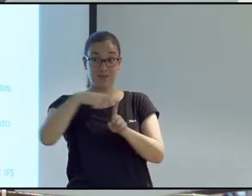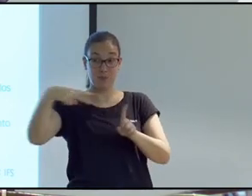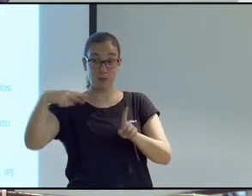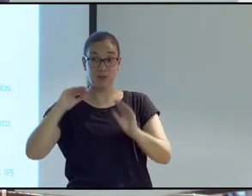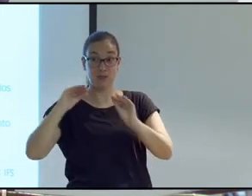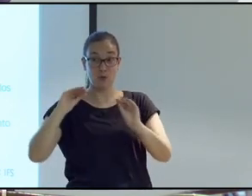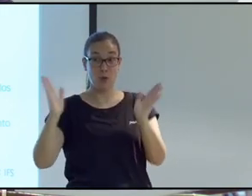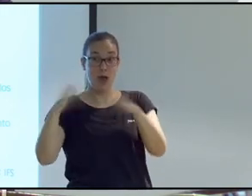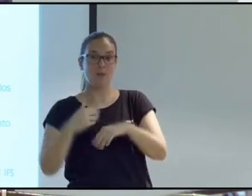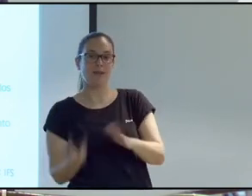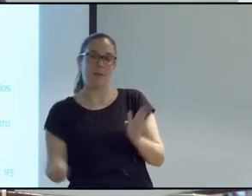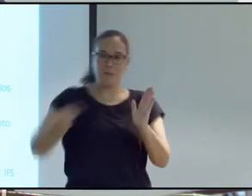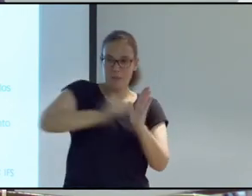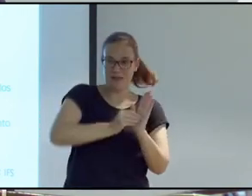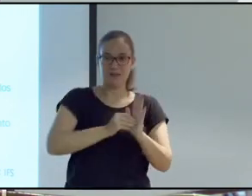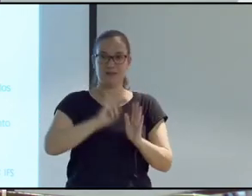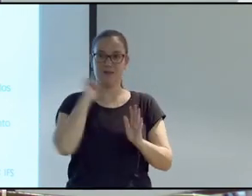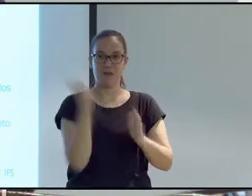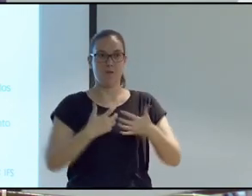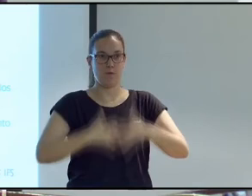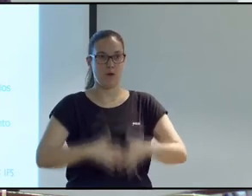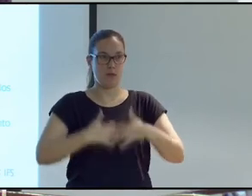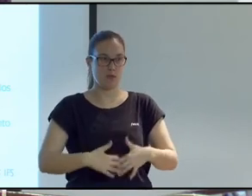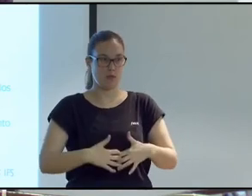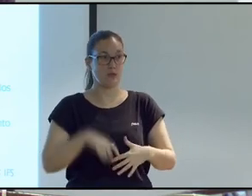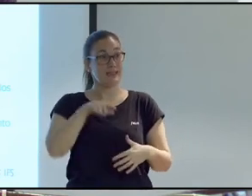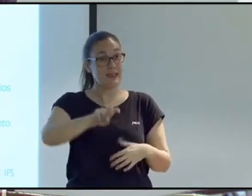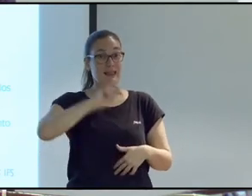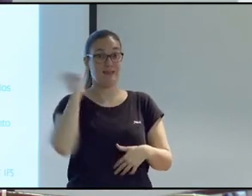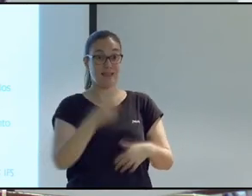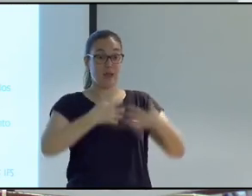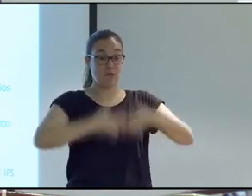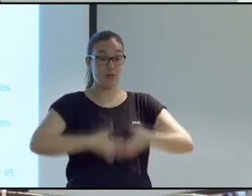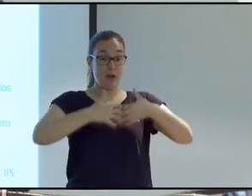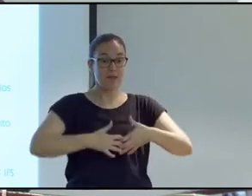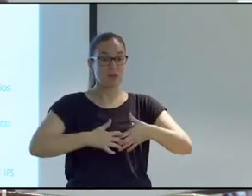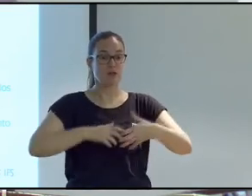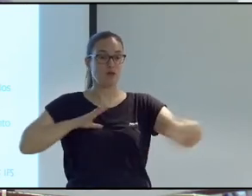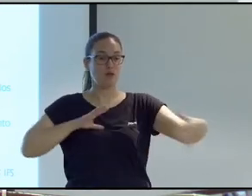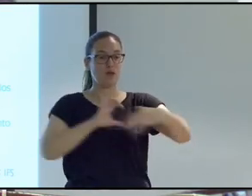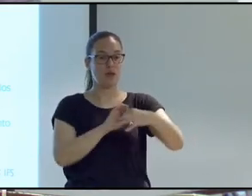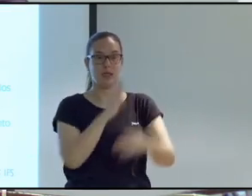of capacity or ableism, so that we can